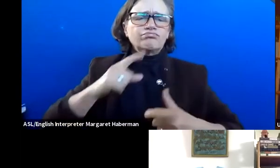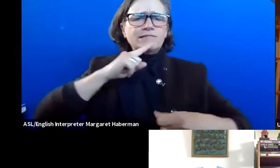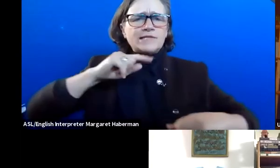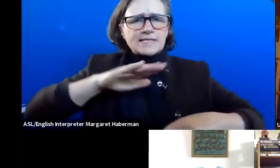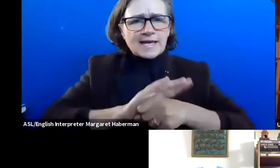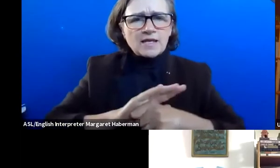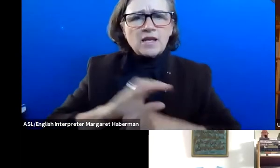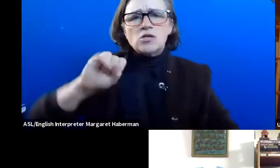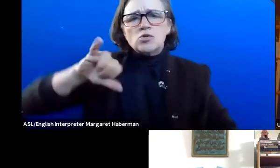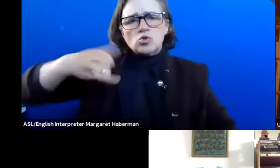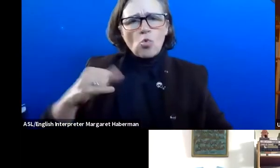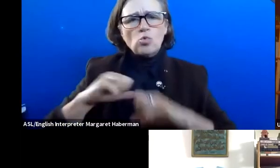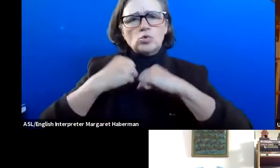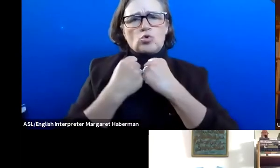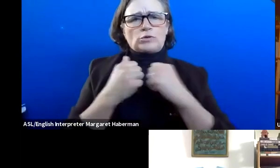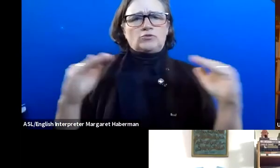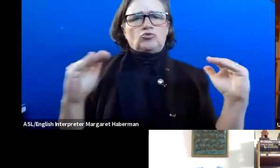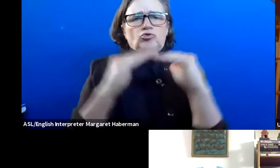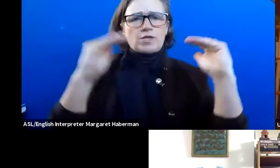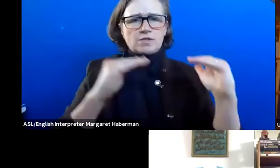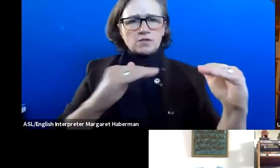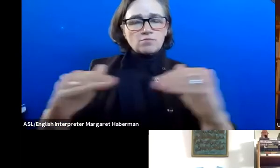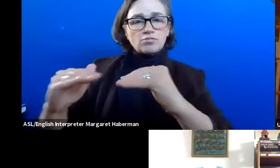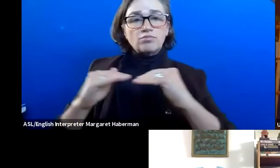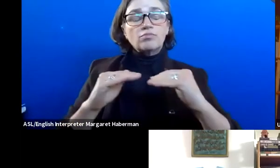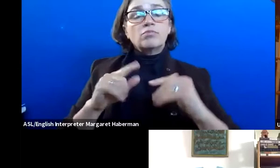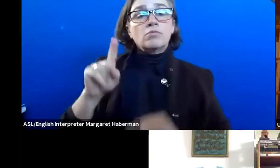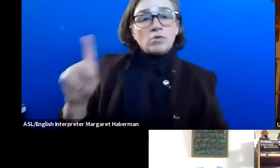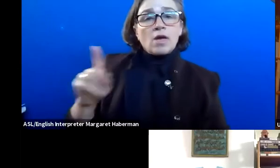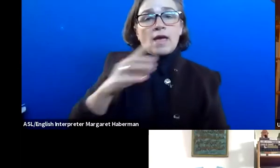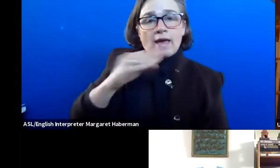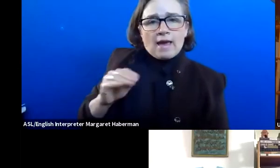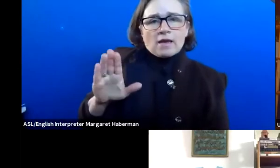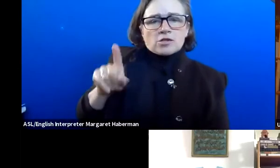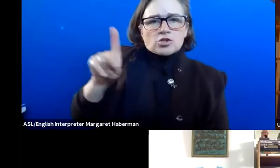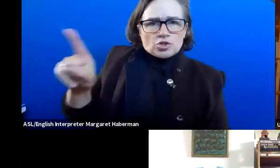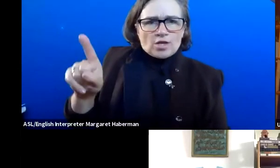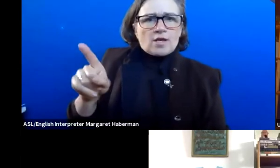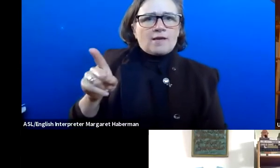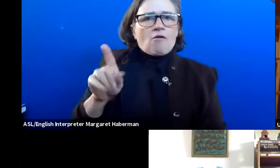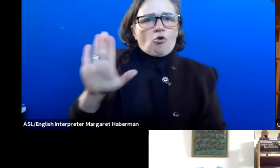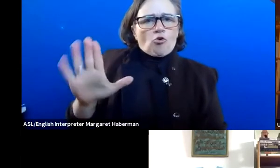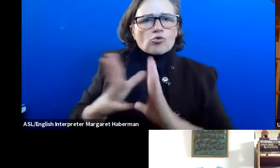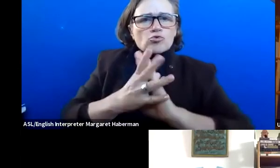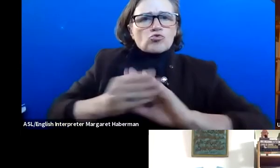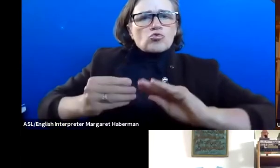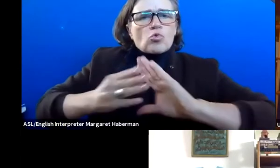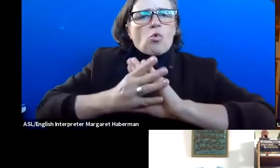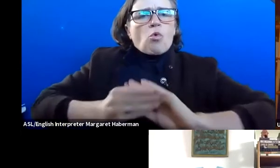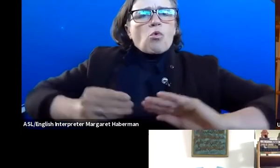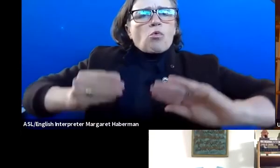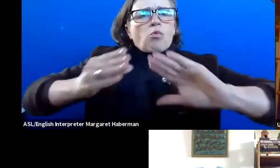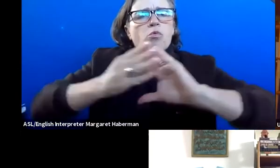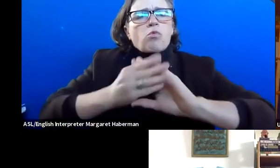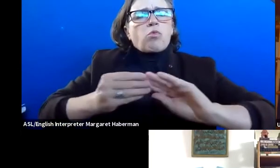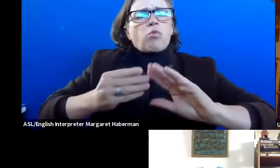Dr. Hussain's official bio, I must add, she is also a mesmerizing storyteller.